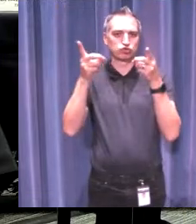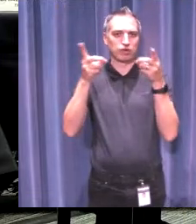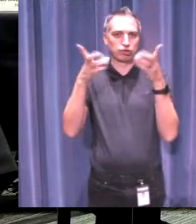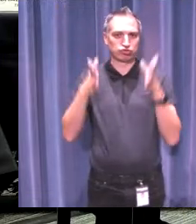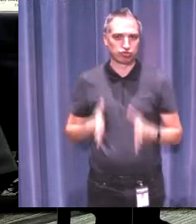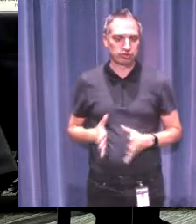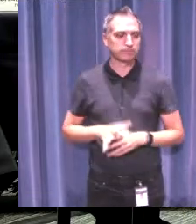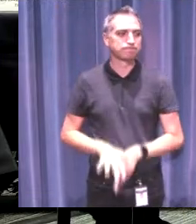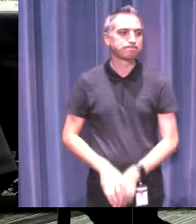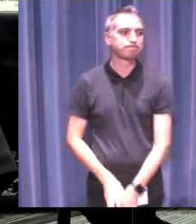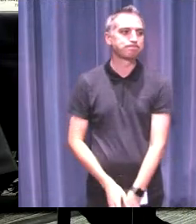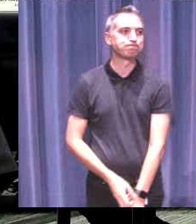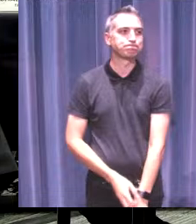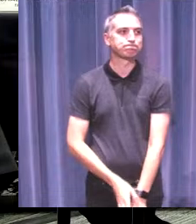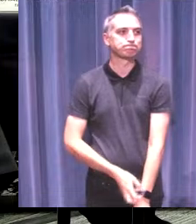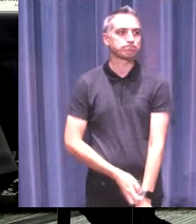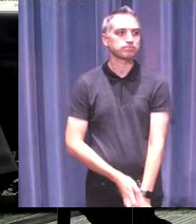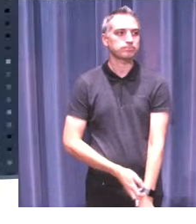Well,